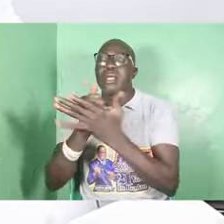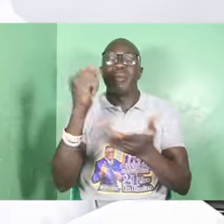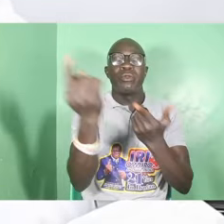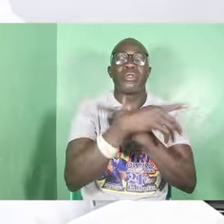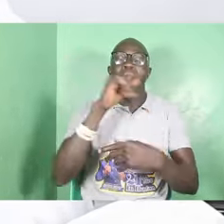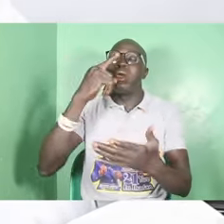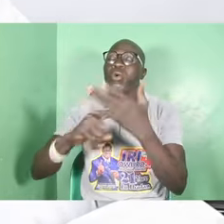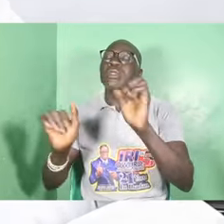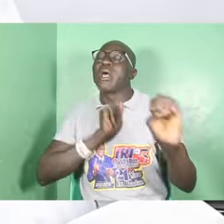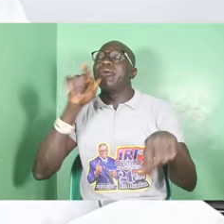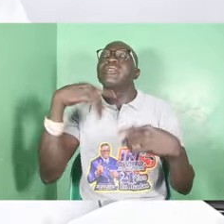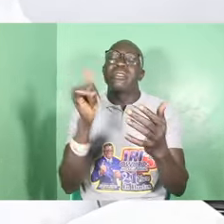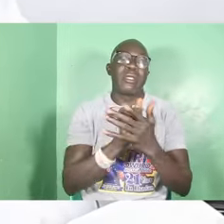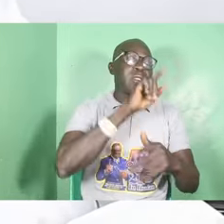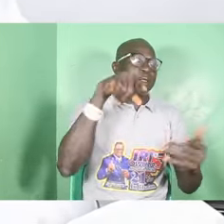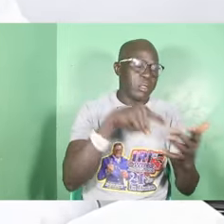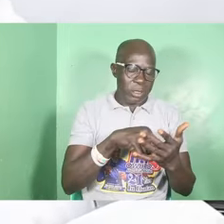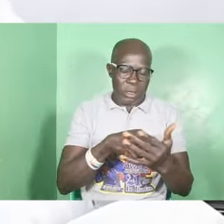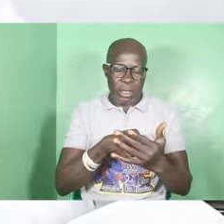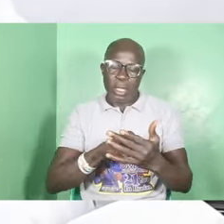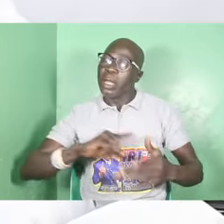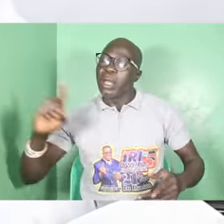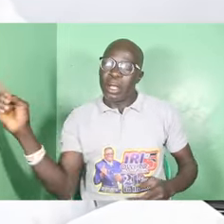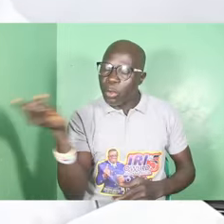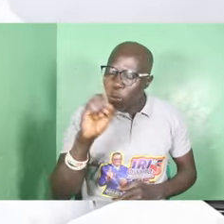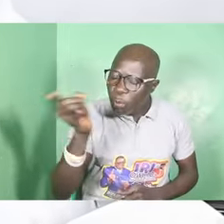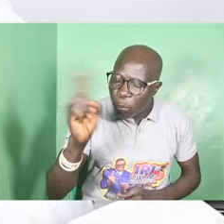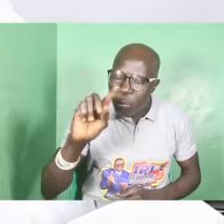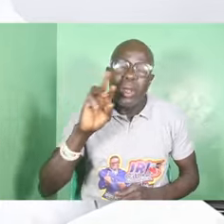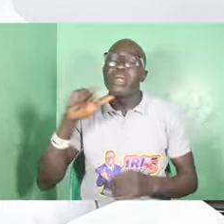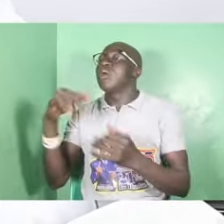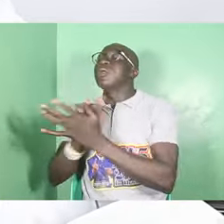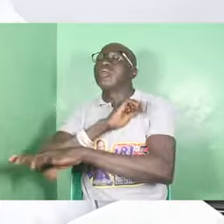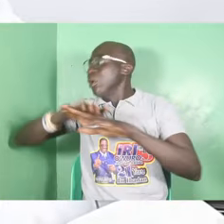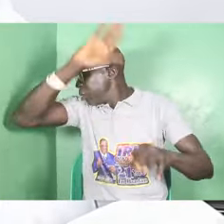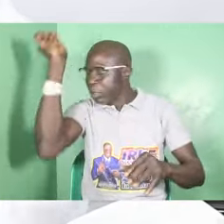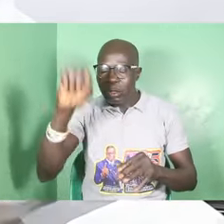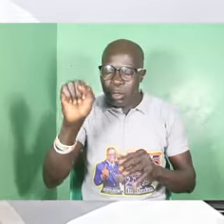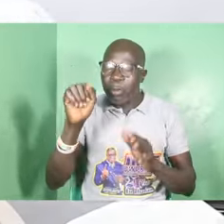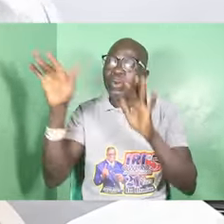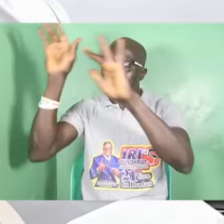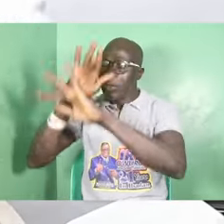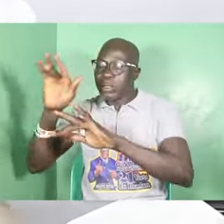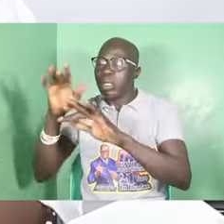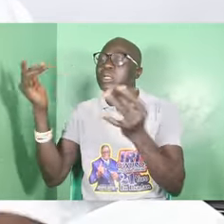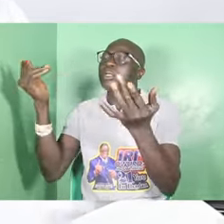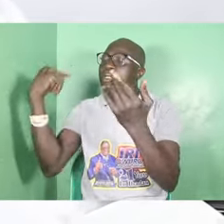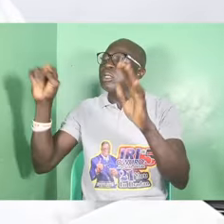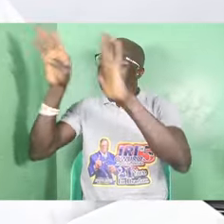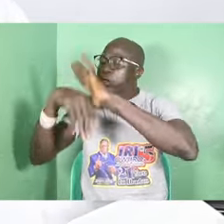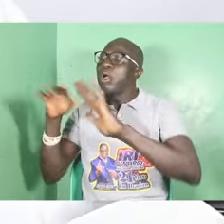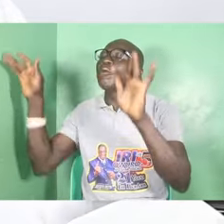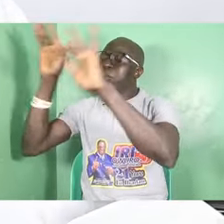me ohun ti mo wi re leyin what I pronounce is this ibi ti o ti kanle ko anu ara where you never know the door of mercy le ko anu si fun